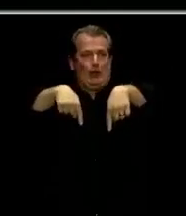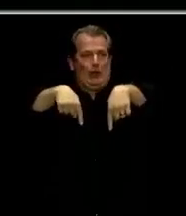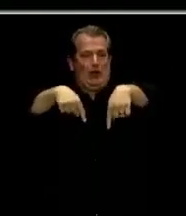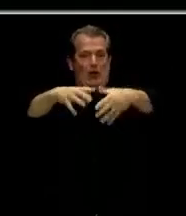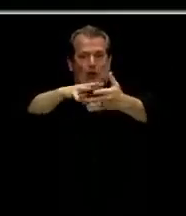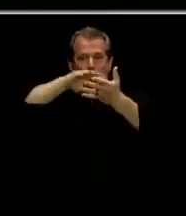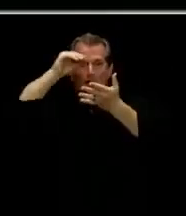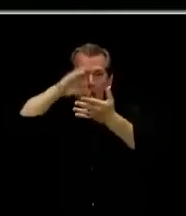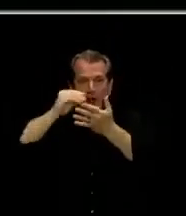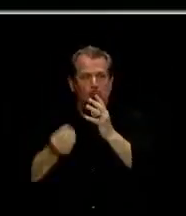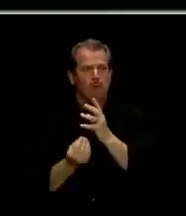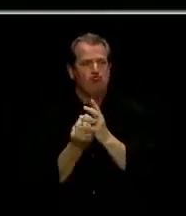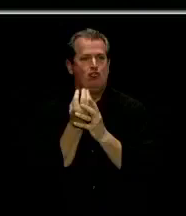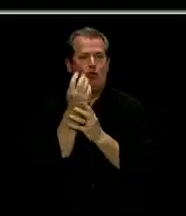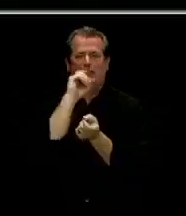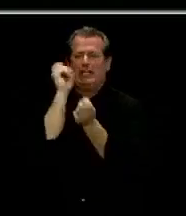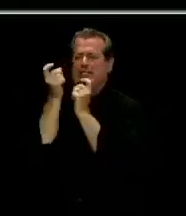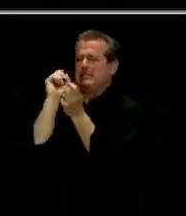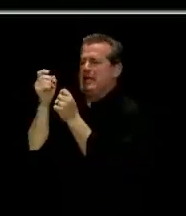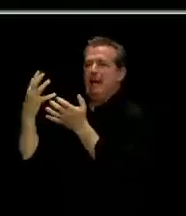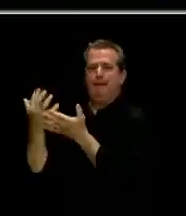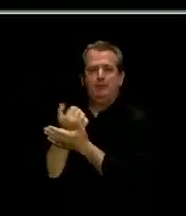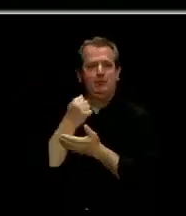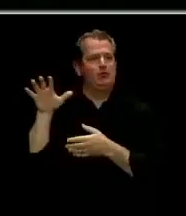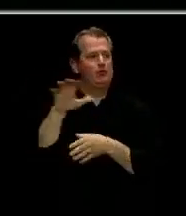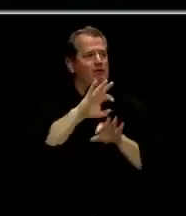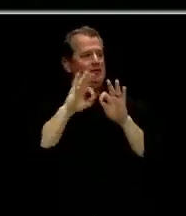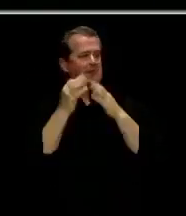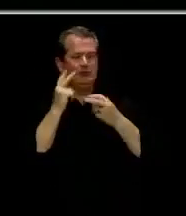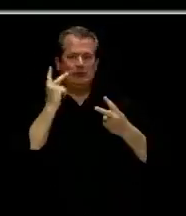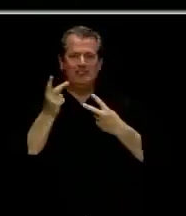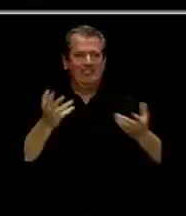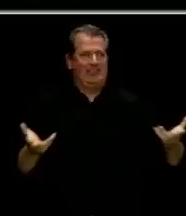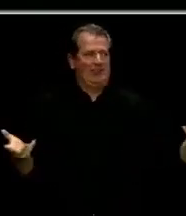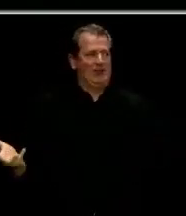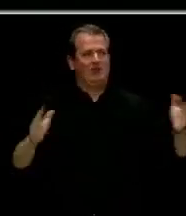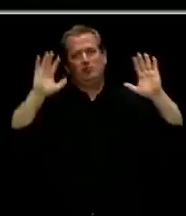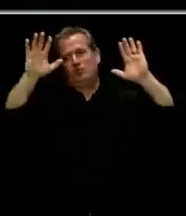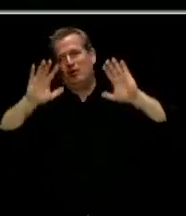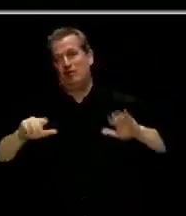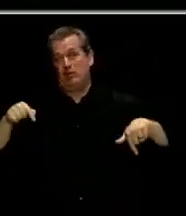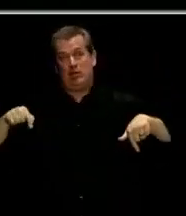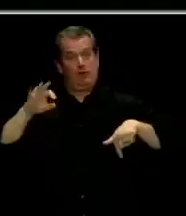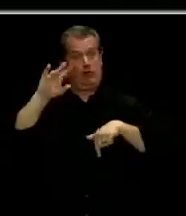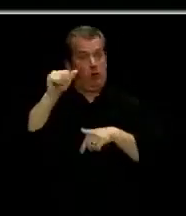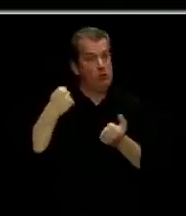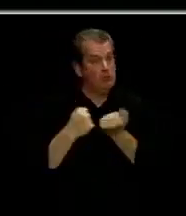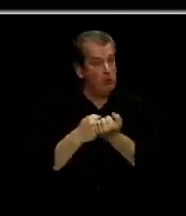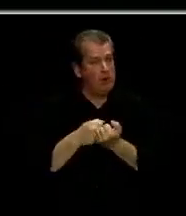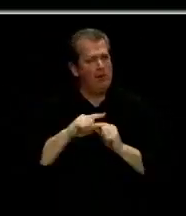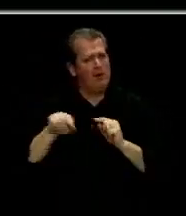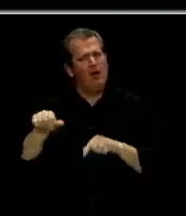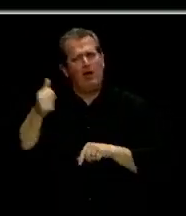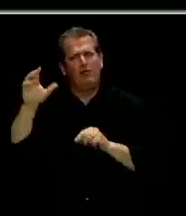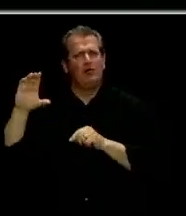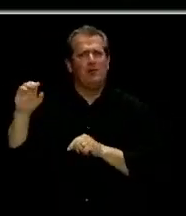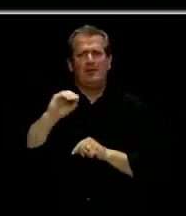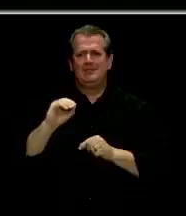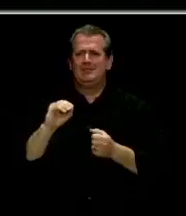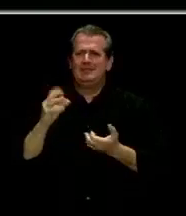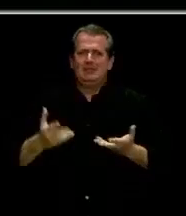the opportunities that are available to your families from the state of Florida and from all the different companies that are